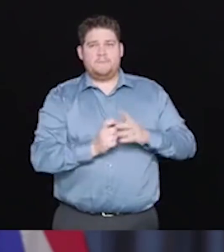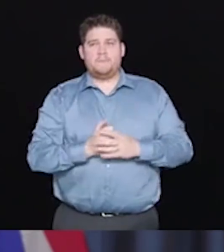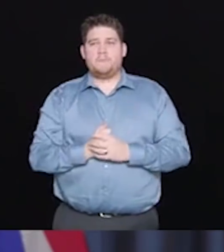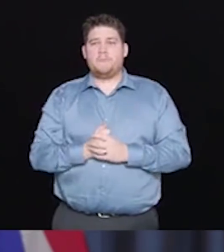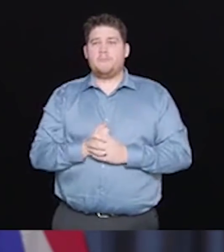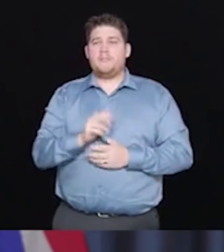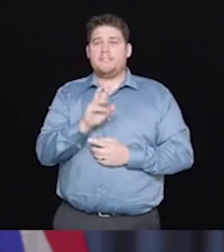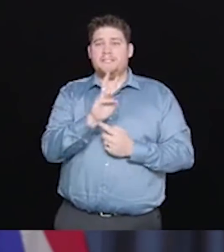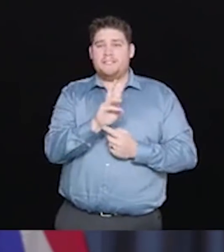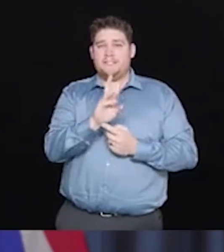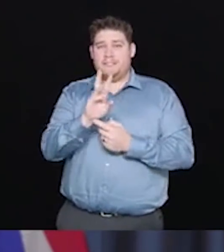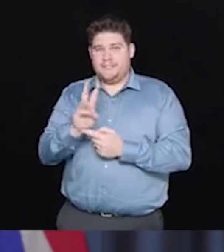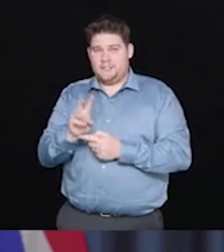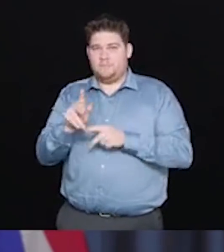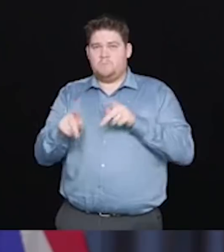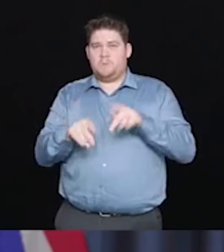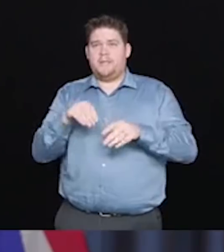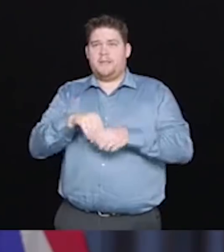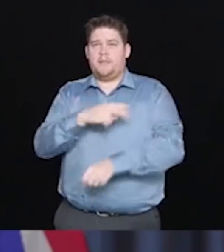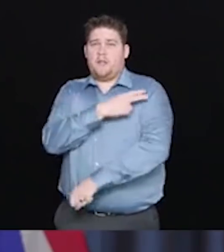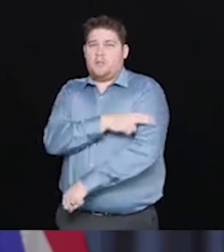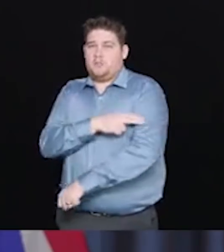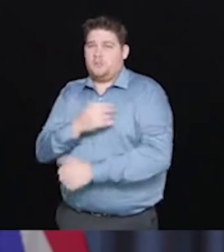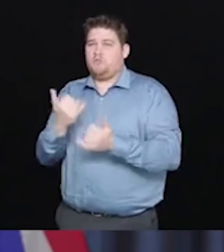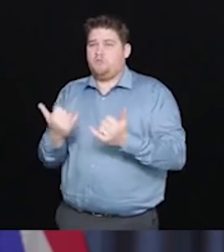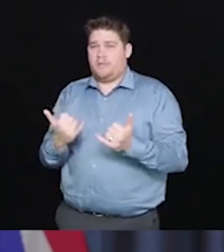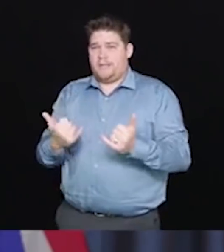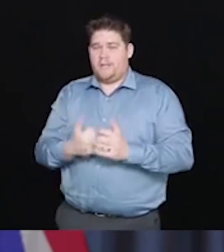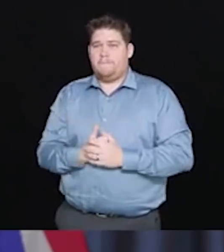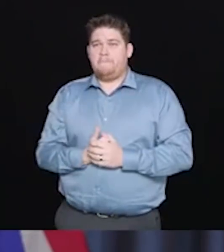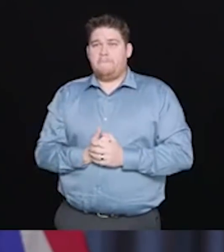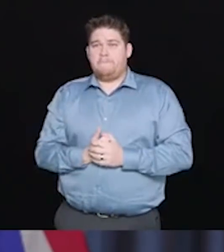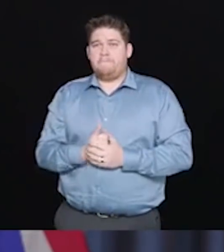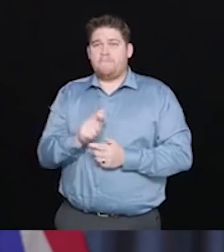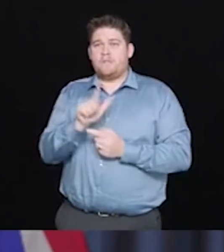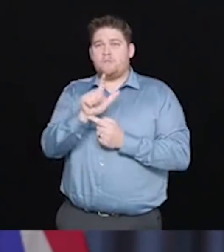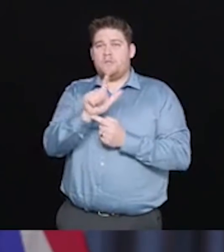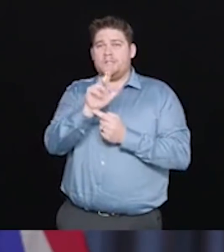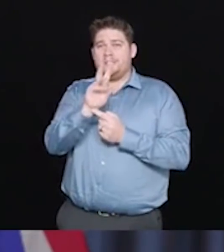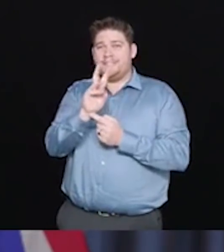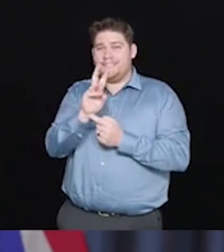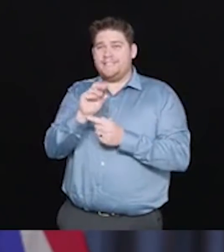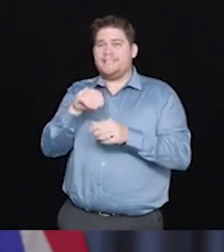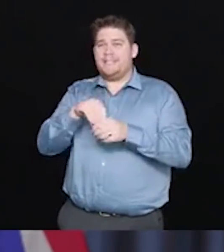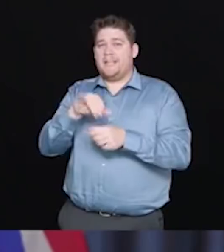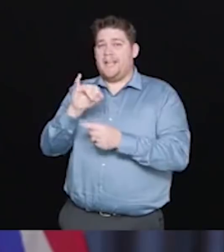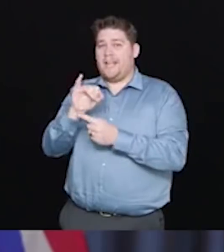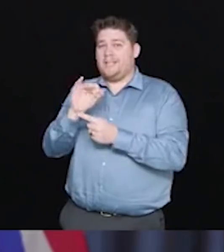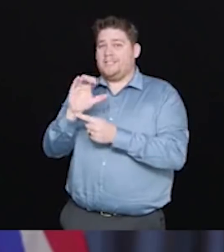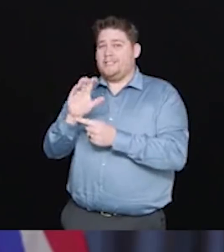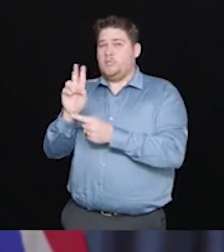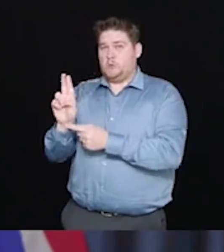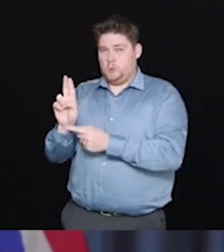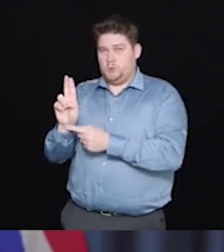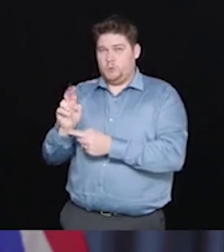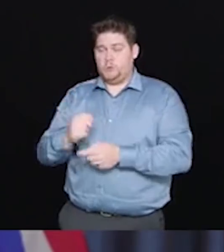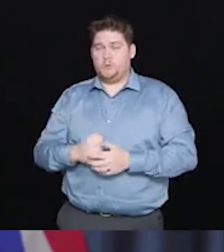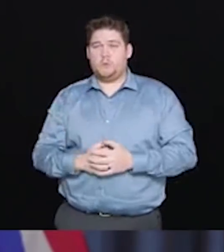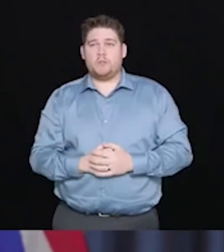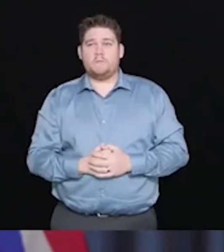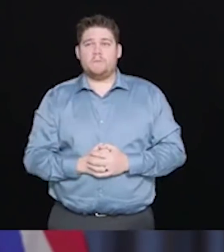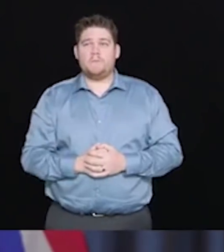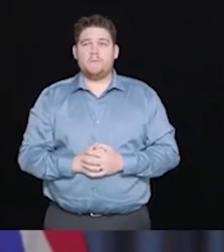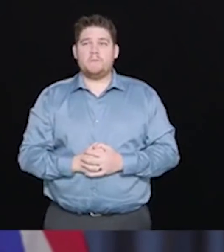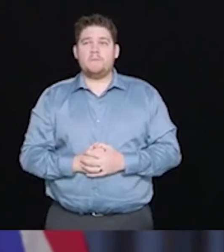those, 26 are in the intensive care unit, and 186 people are fully recovered. We have no